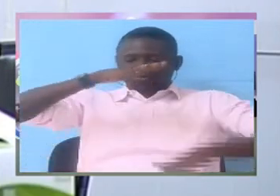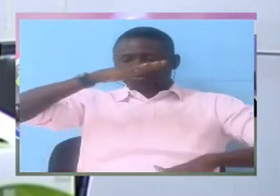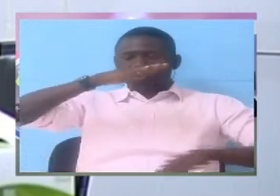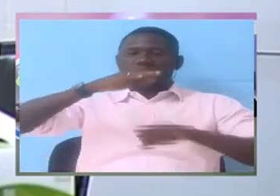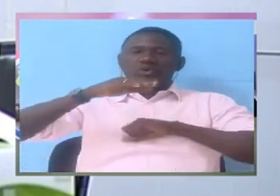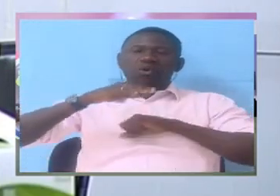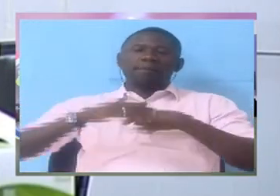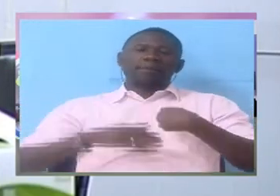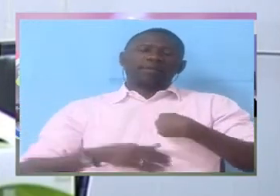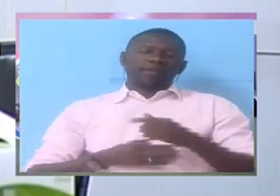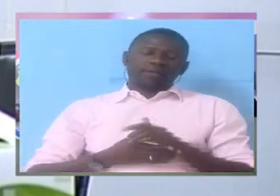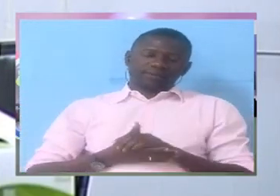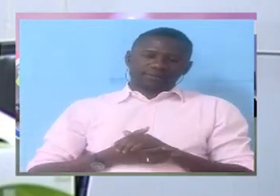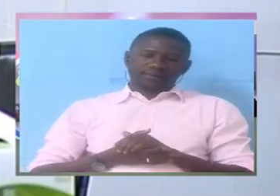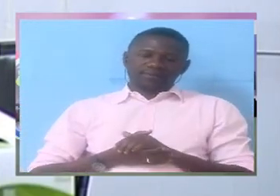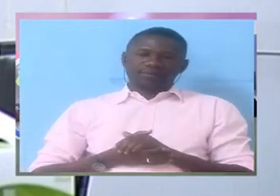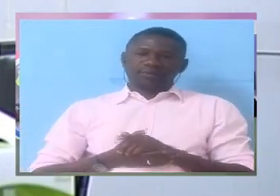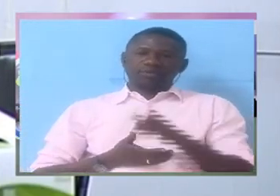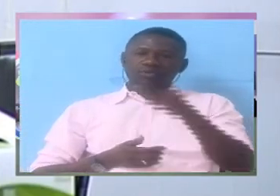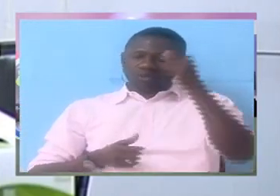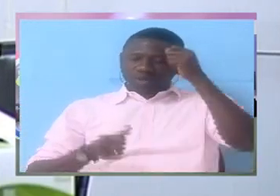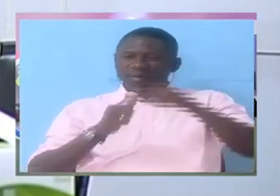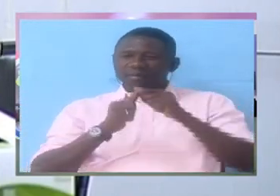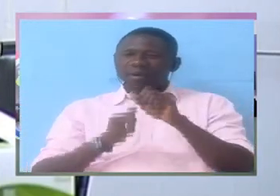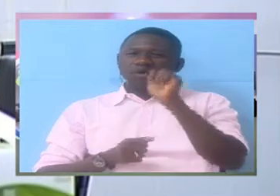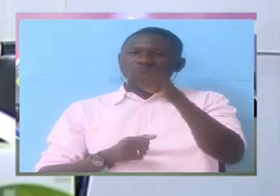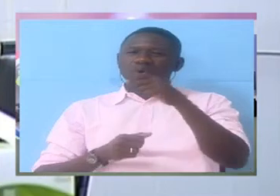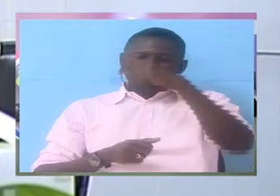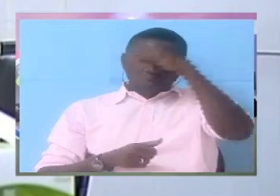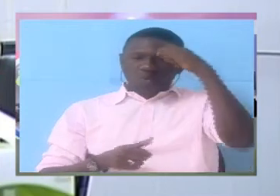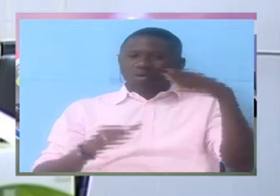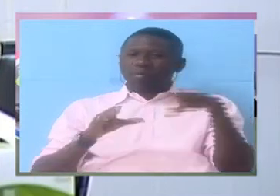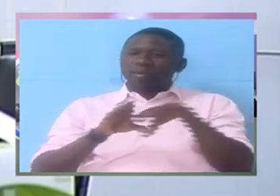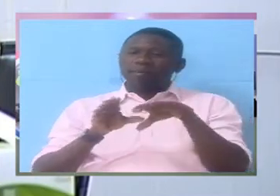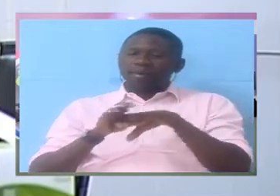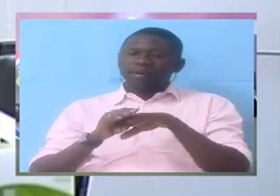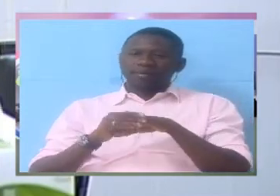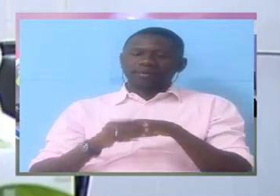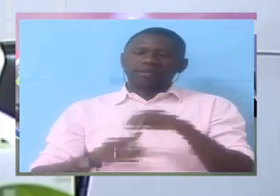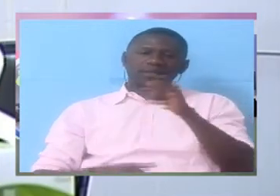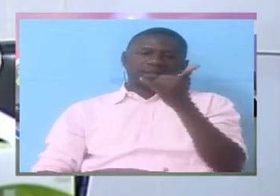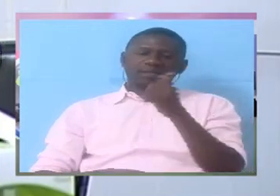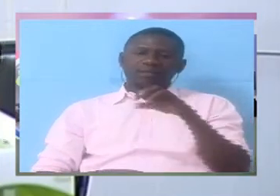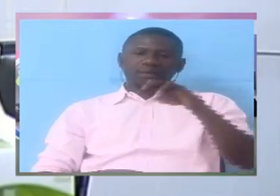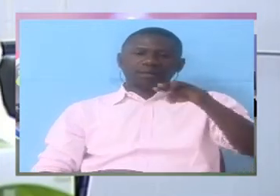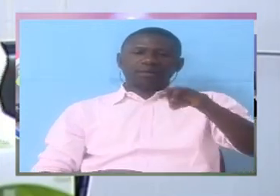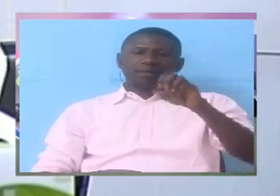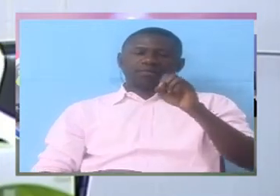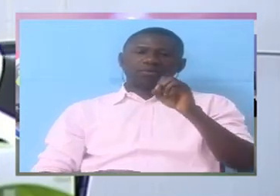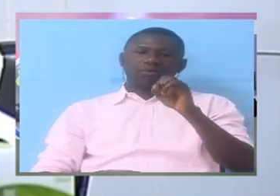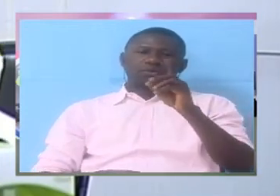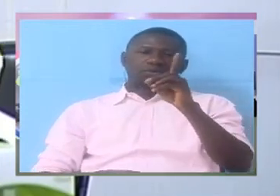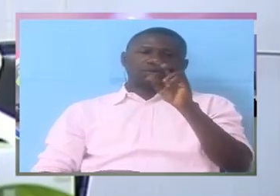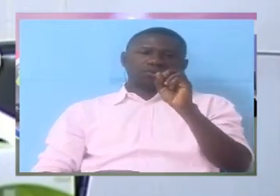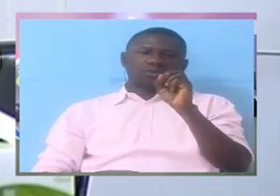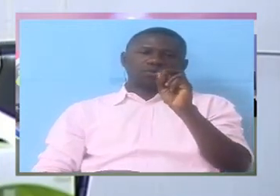kulalti menu bento koto. Do you remember them? Yakilo etol mudala ba. Yes, Modu Haidara who